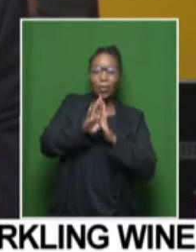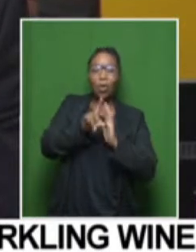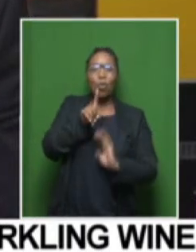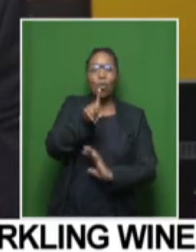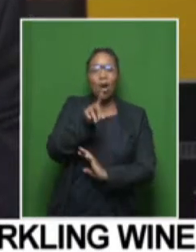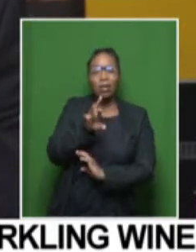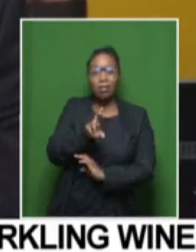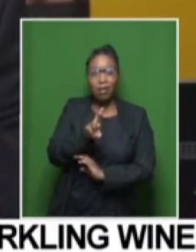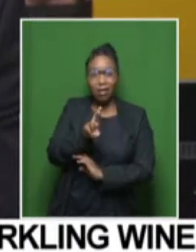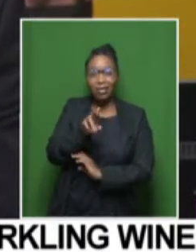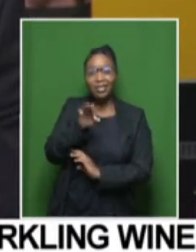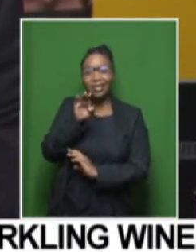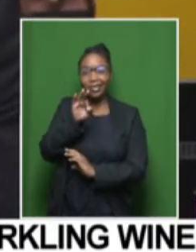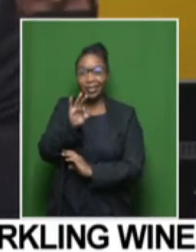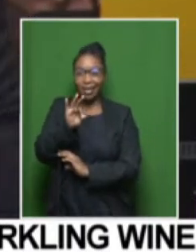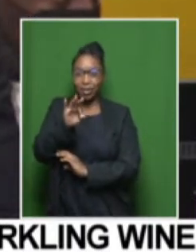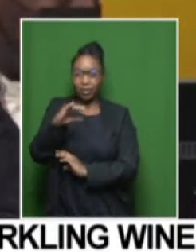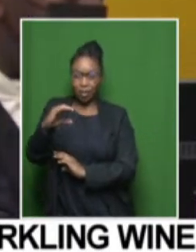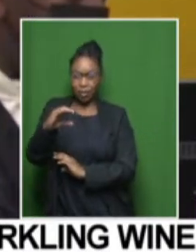R1.03.